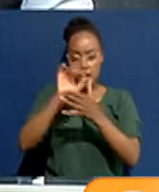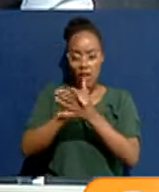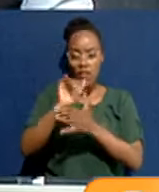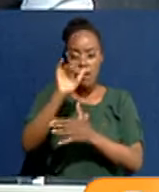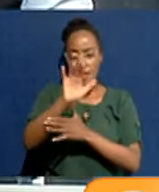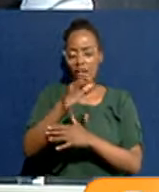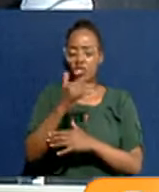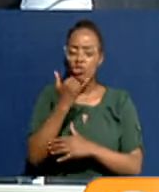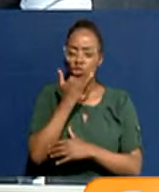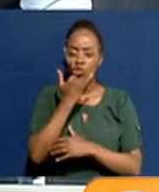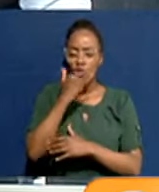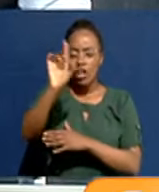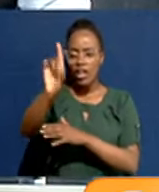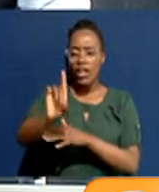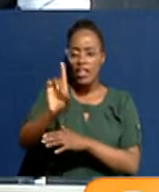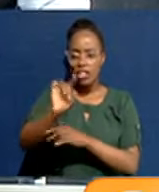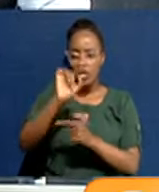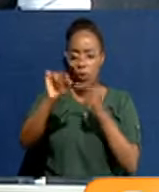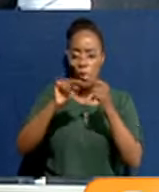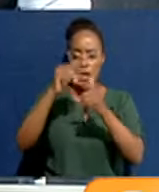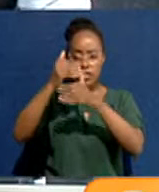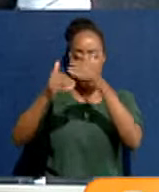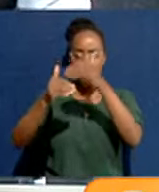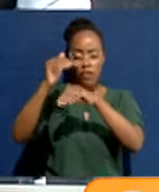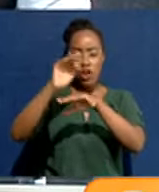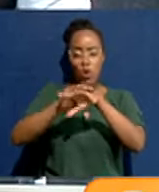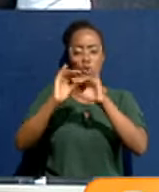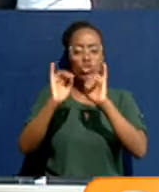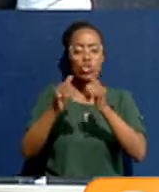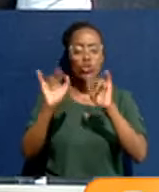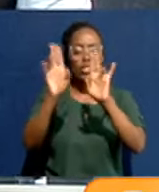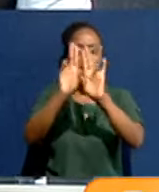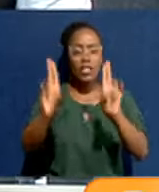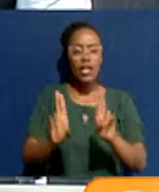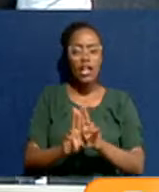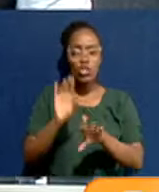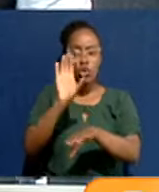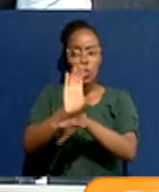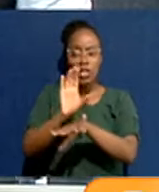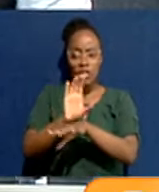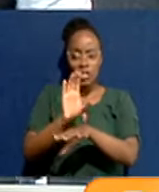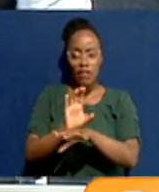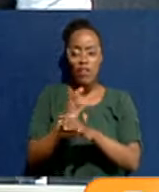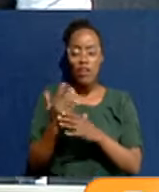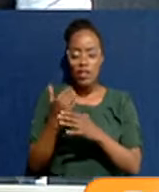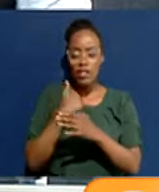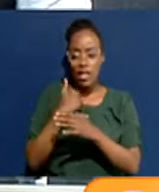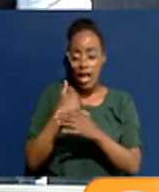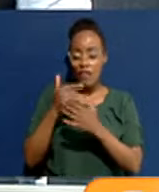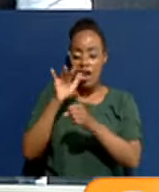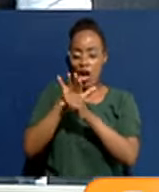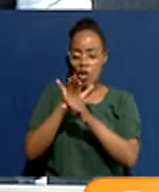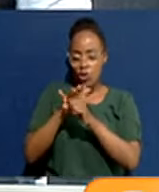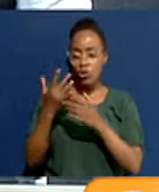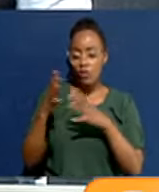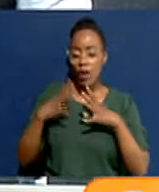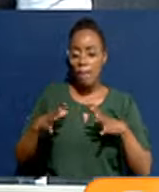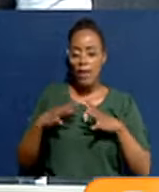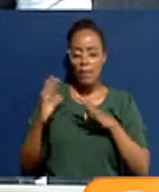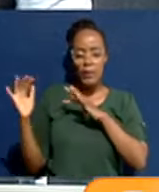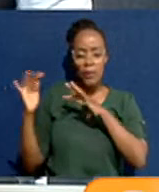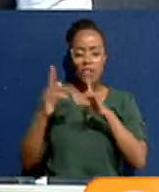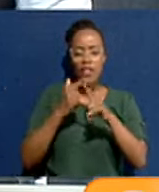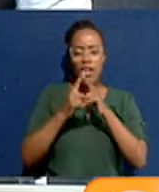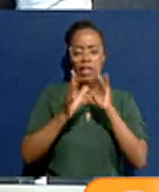misleading doctrines. That was when he built his Good News International Church, capturing a sizable number of believers